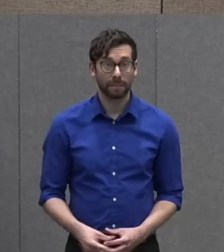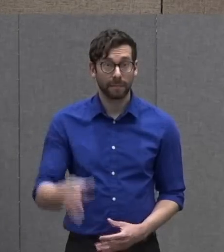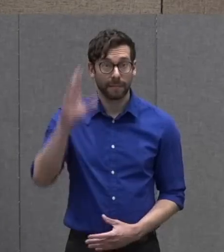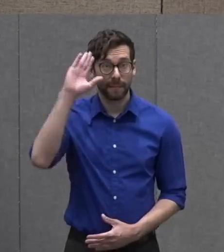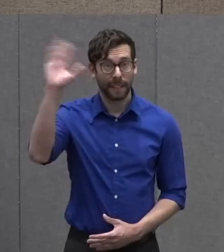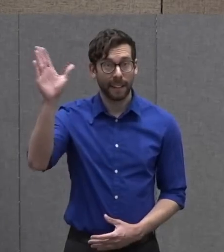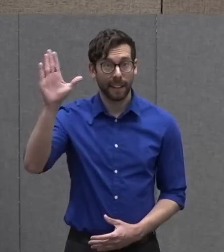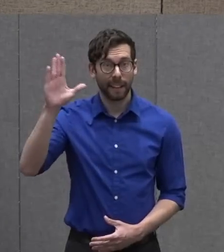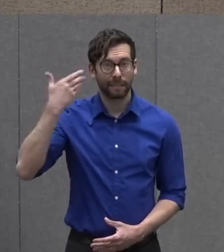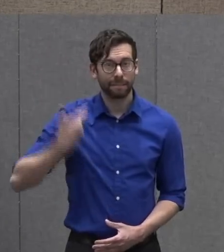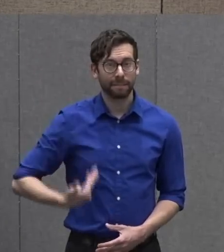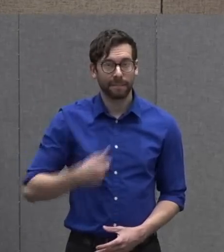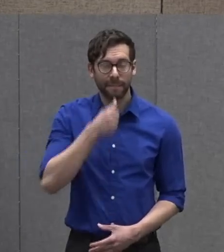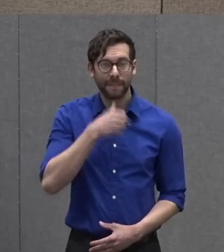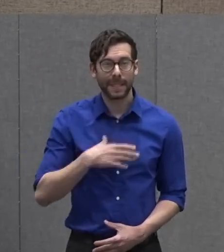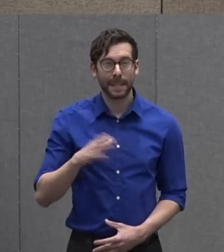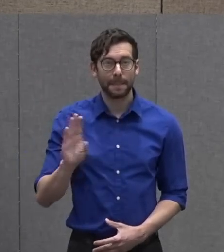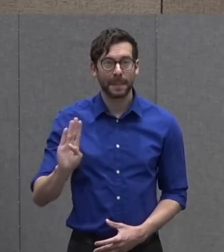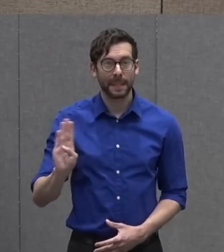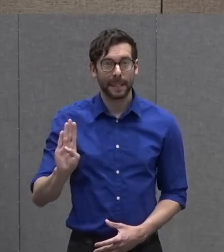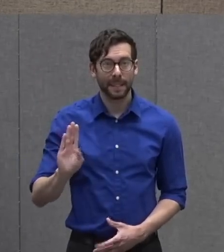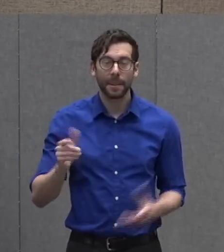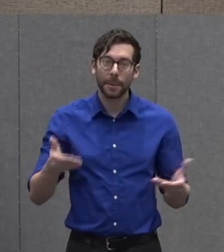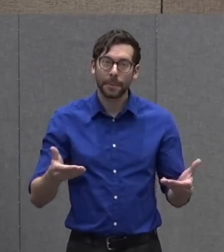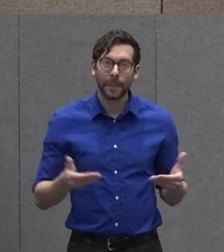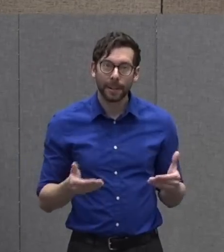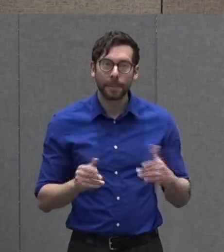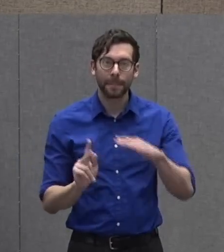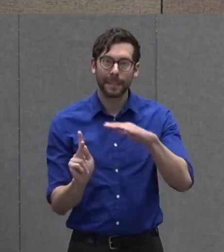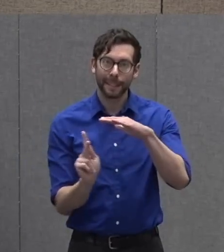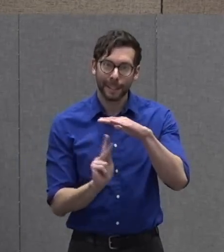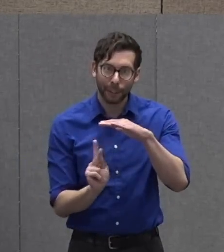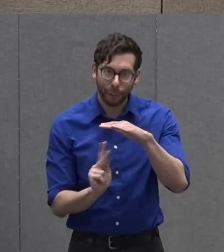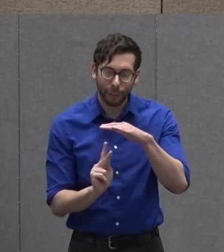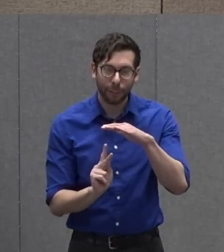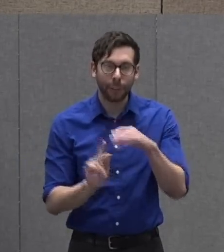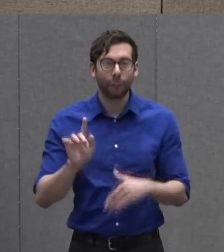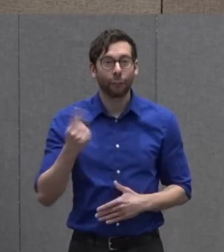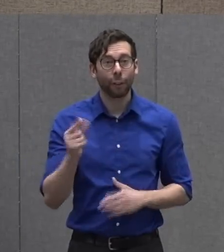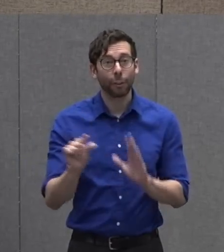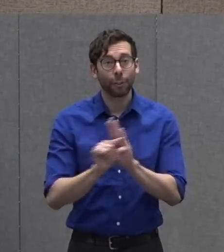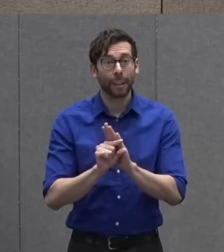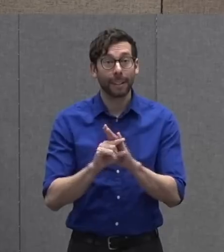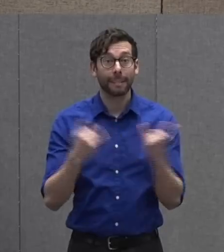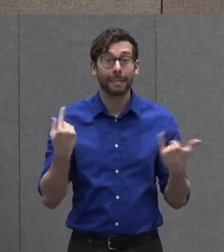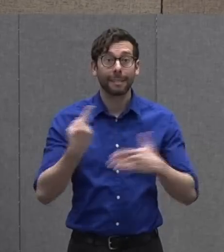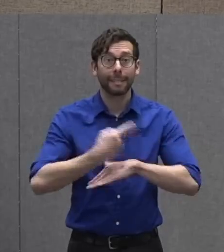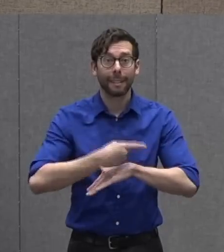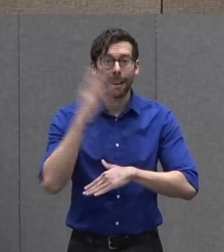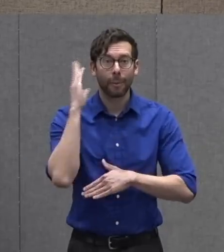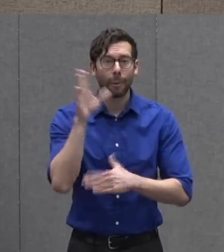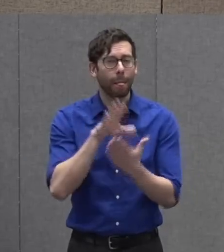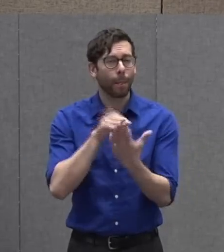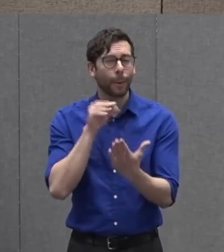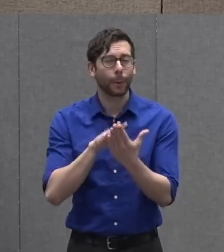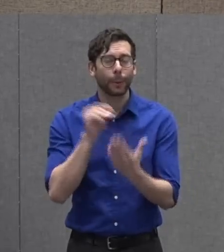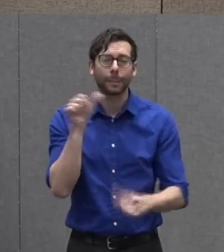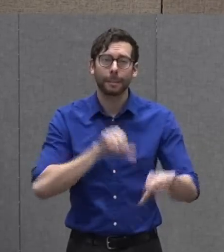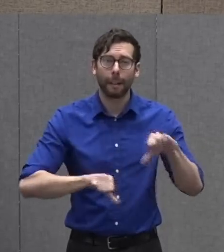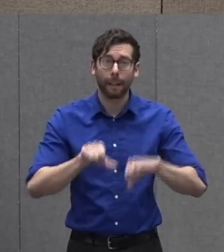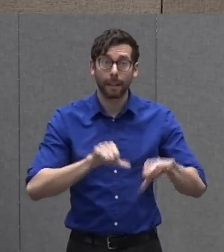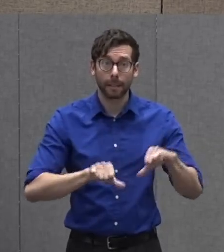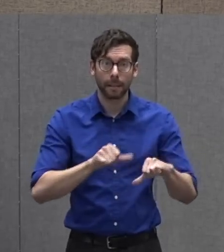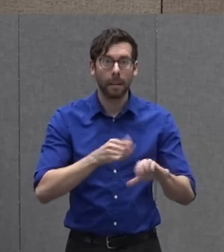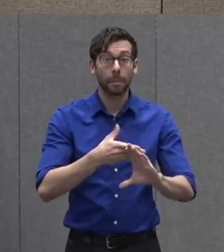Hi, I'm Mrs. B. Welcome kinder and first grade. Today we're going to talk about science. Before we start with the lesson